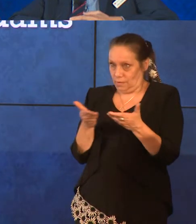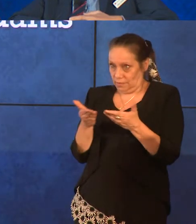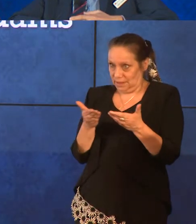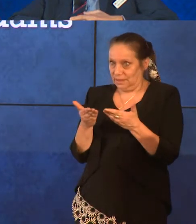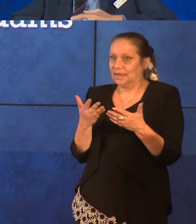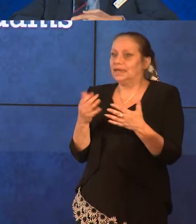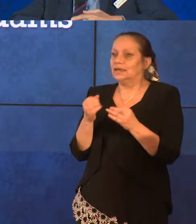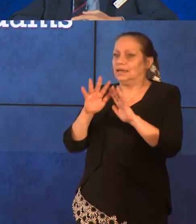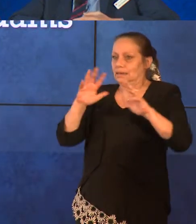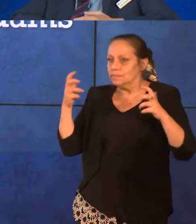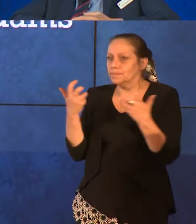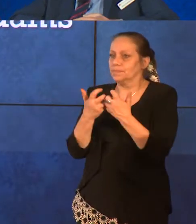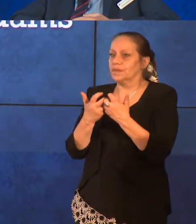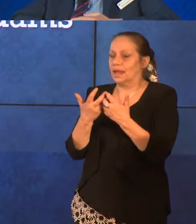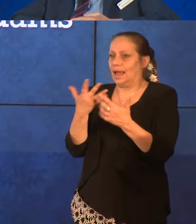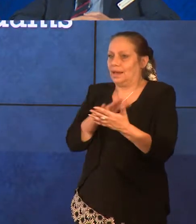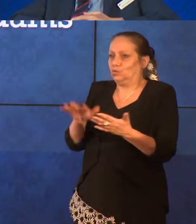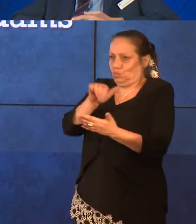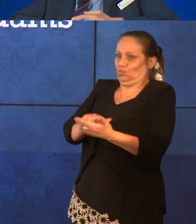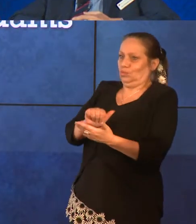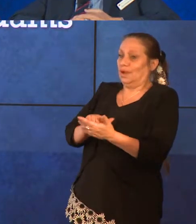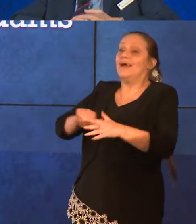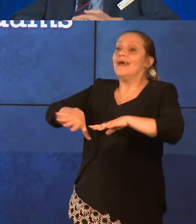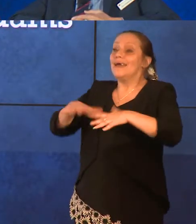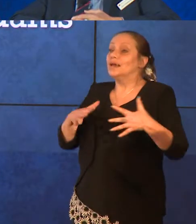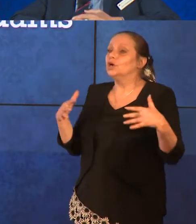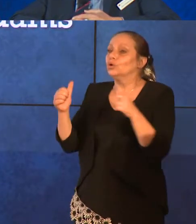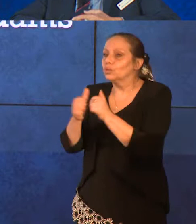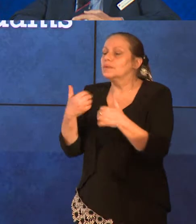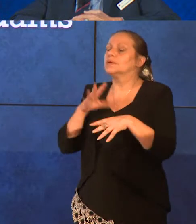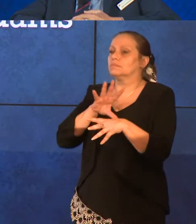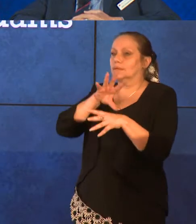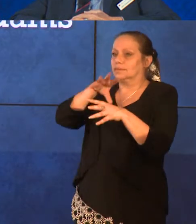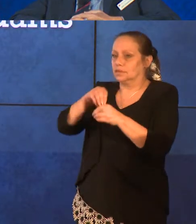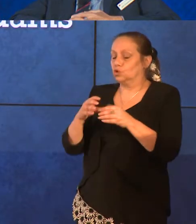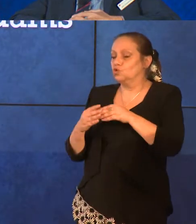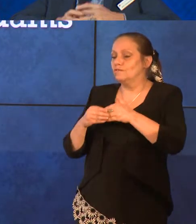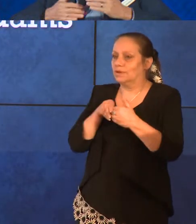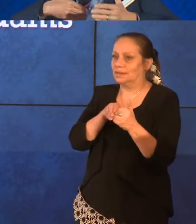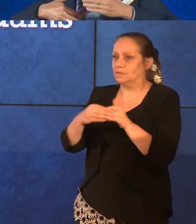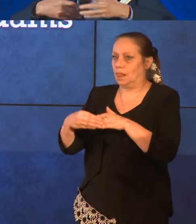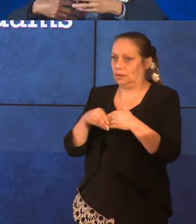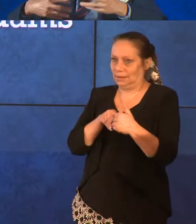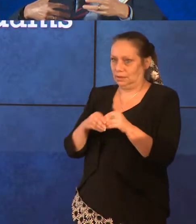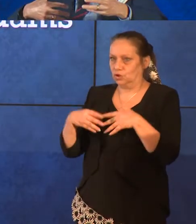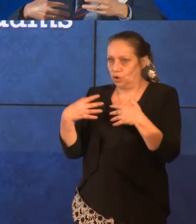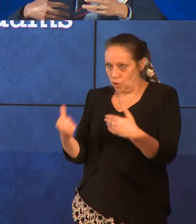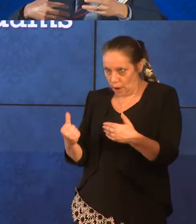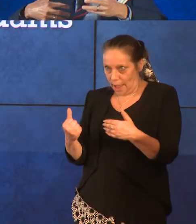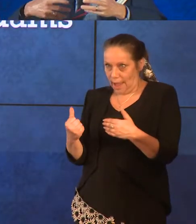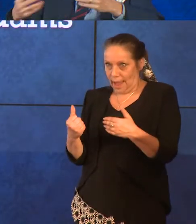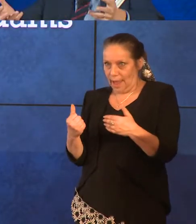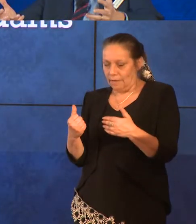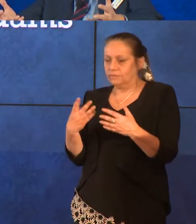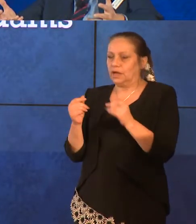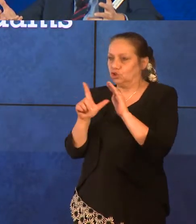adequate and appropriate, and so any agreement has to build in that flexibility to ensure that you have some lead-in time to work